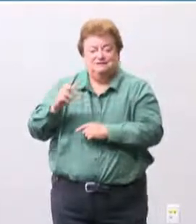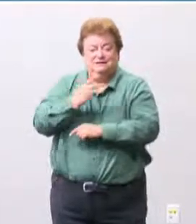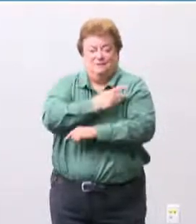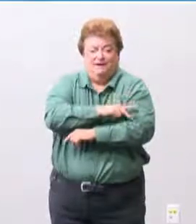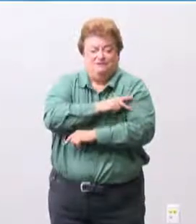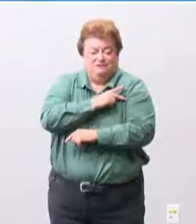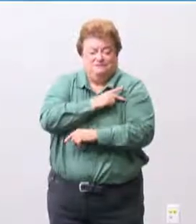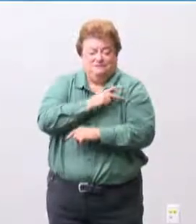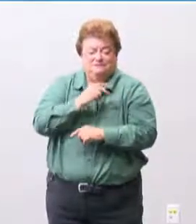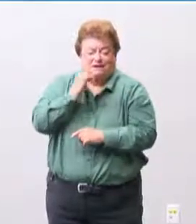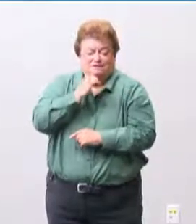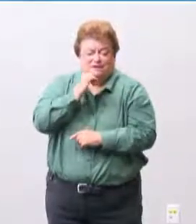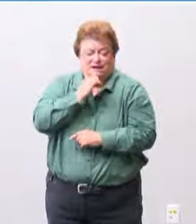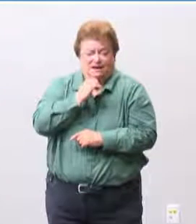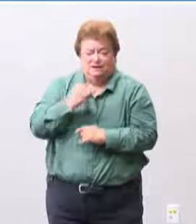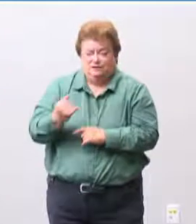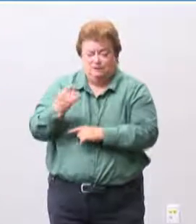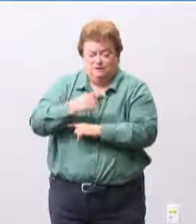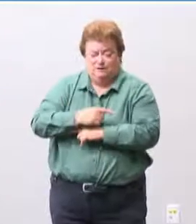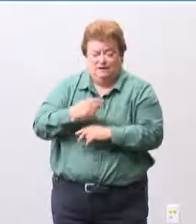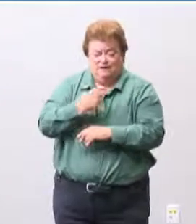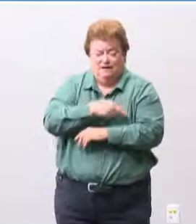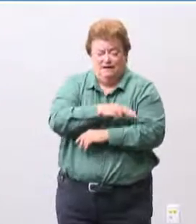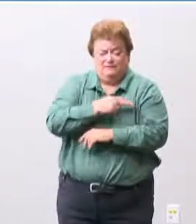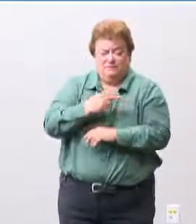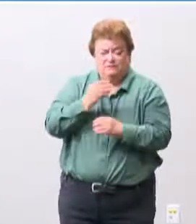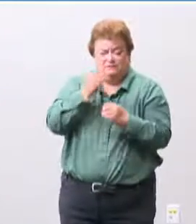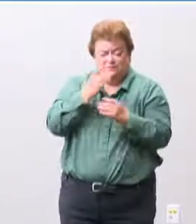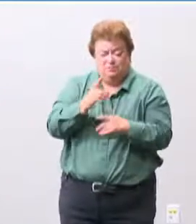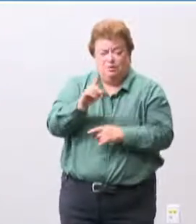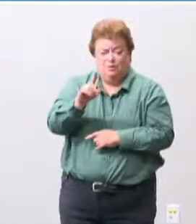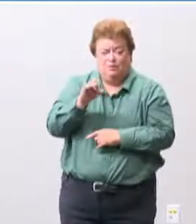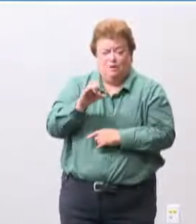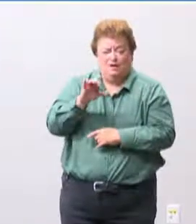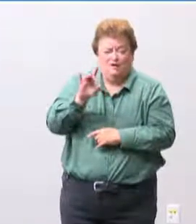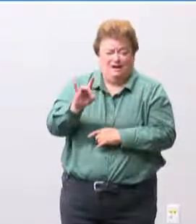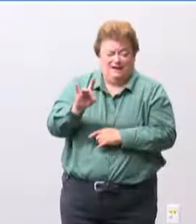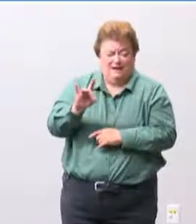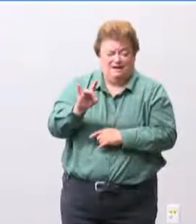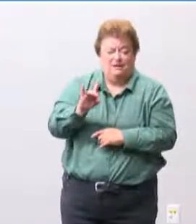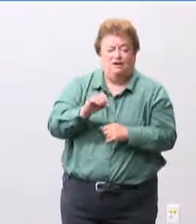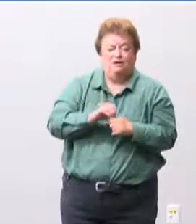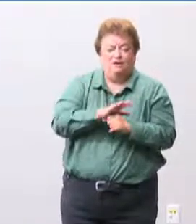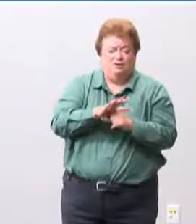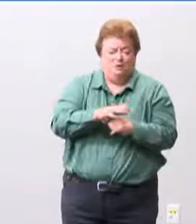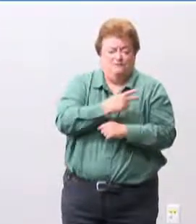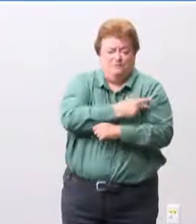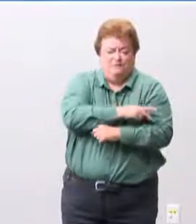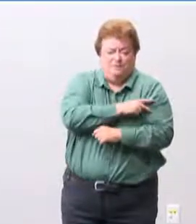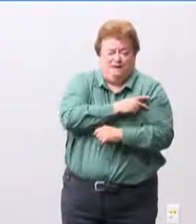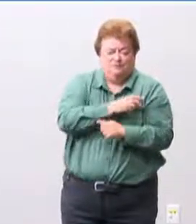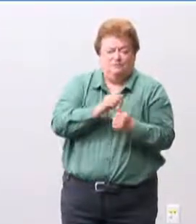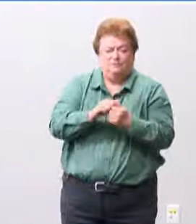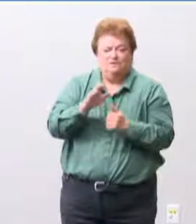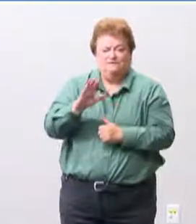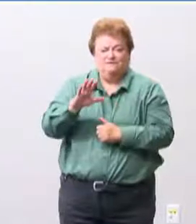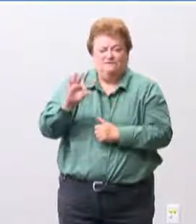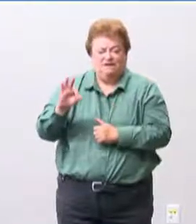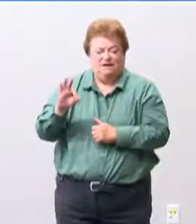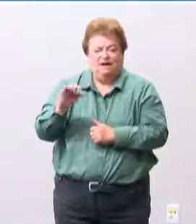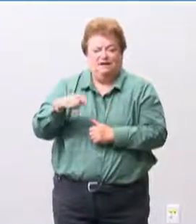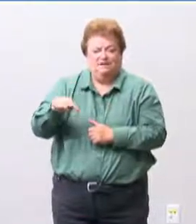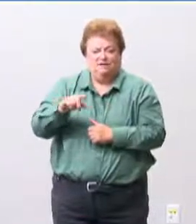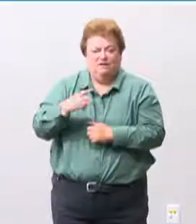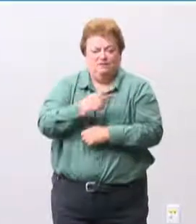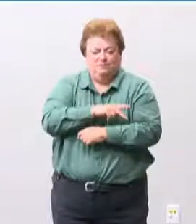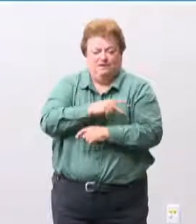day. Today, the hospitals report 108 COVID-19 patients, with 59 of those